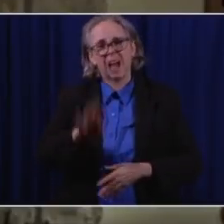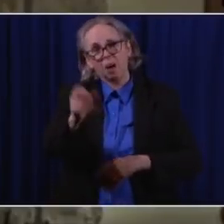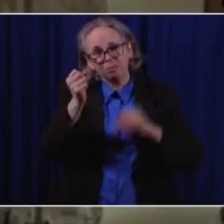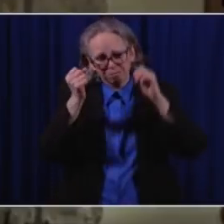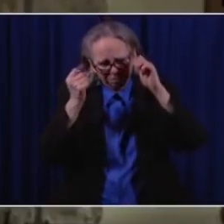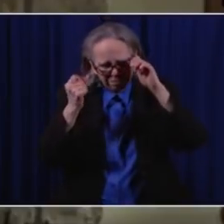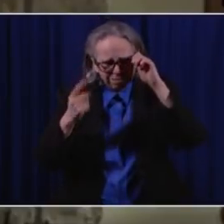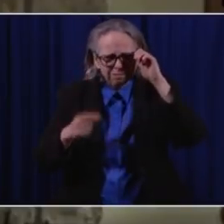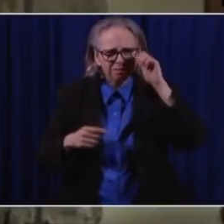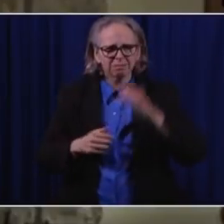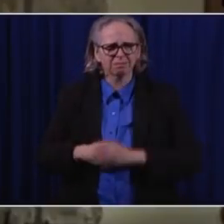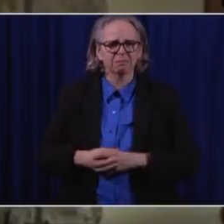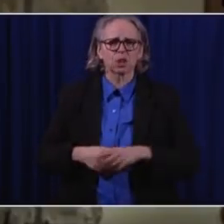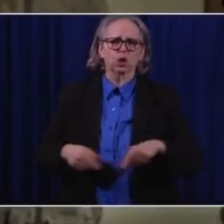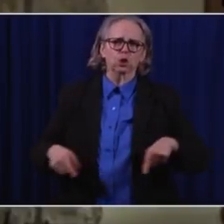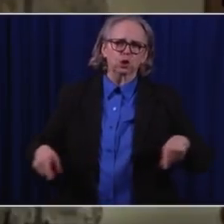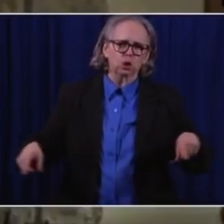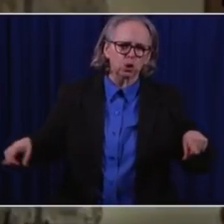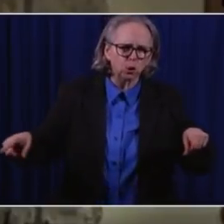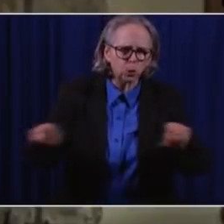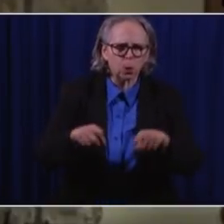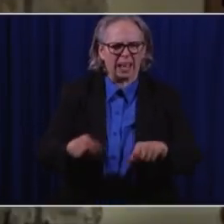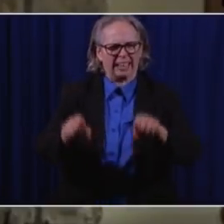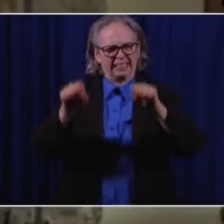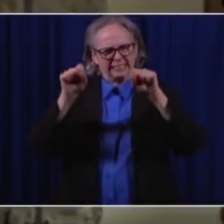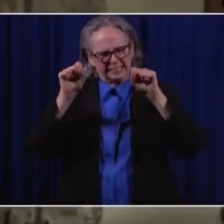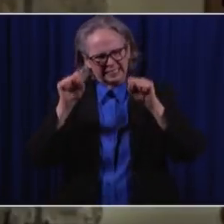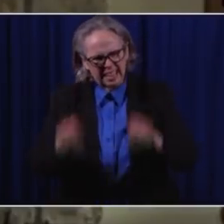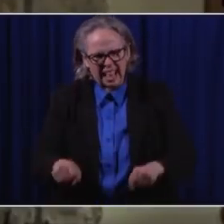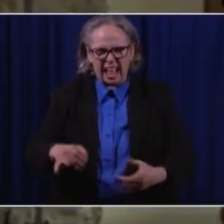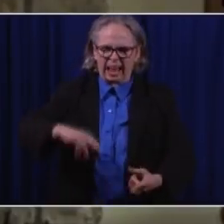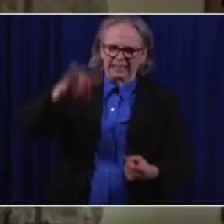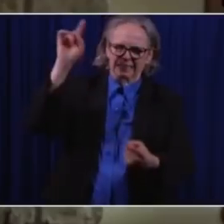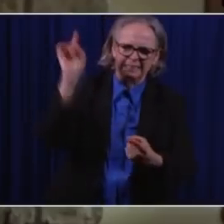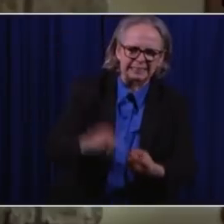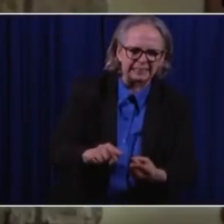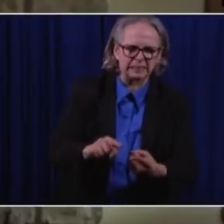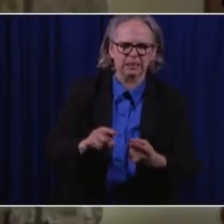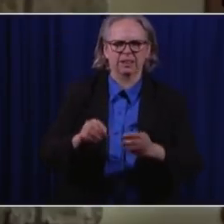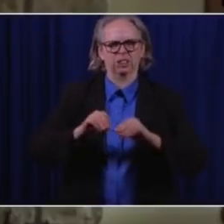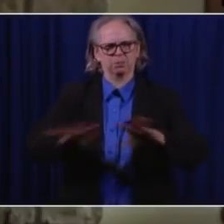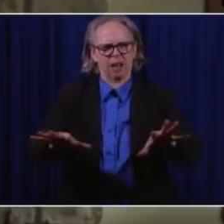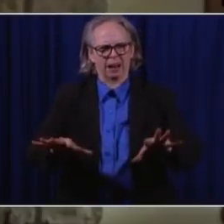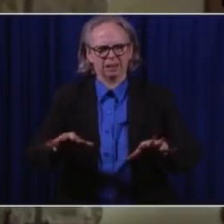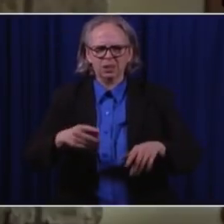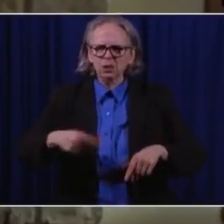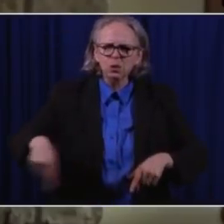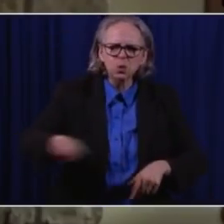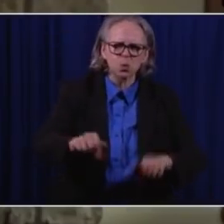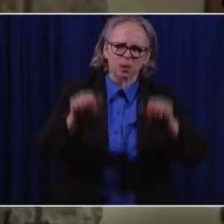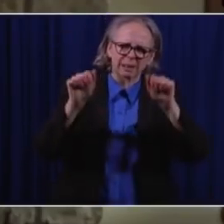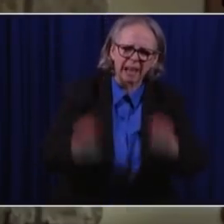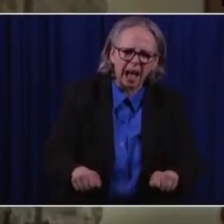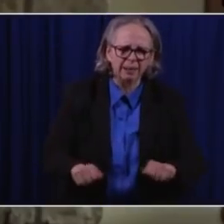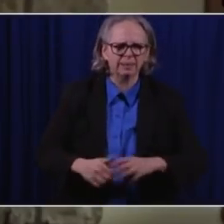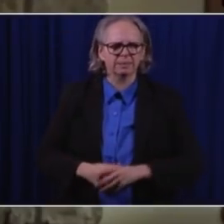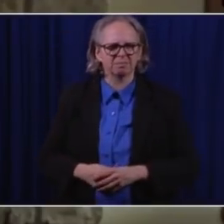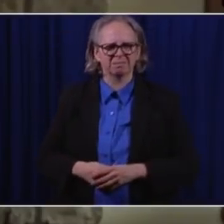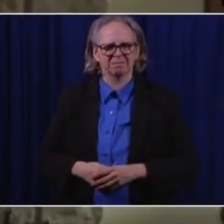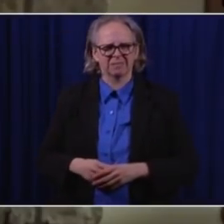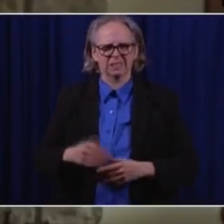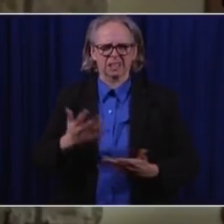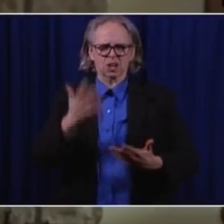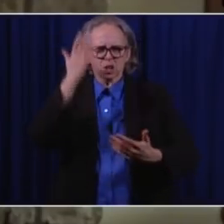it within their power now to dramatically slow this down. And that's why we put emphasis on personal responsibility and people making